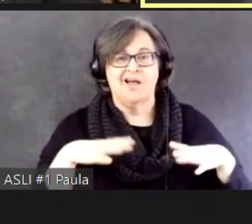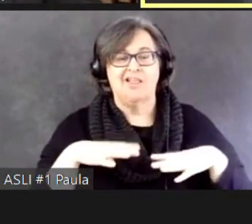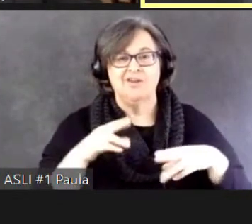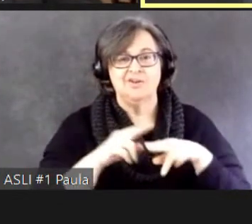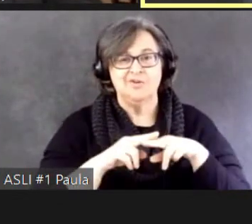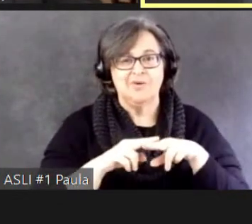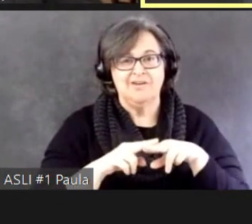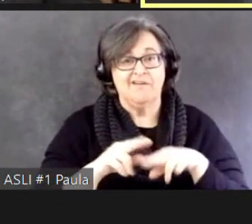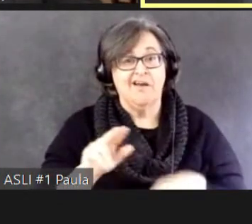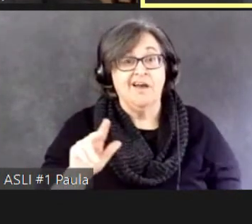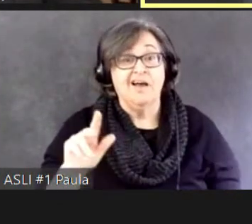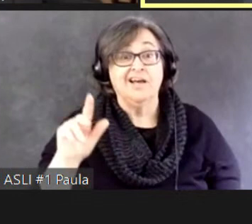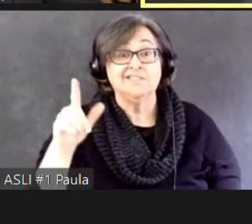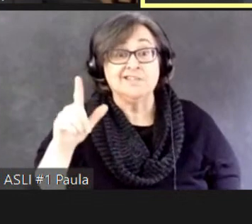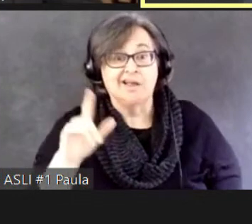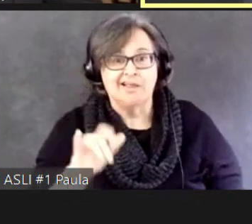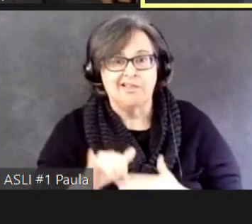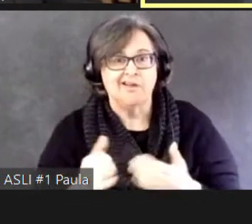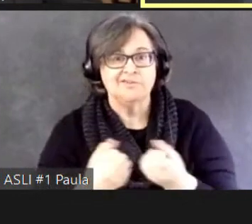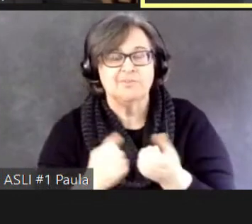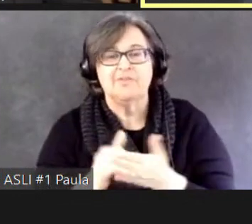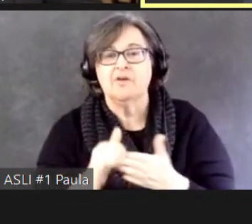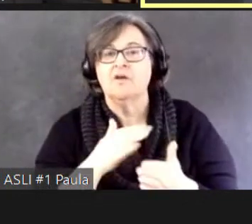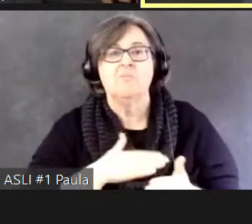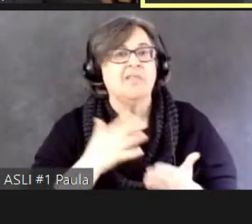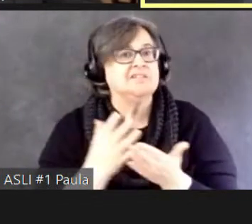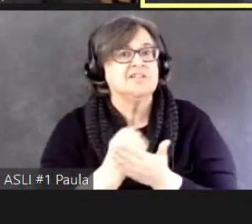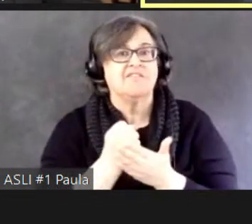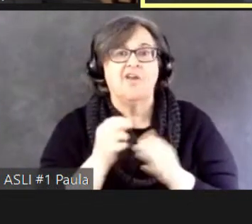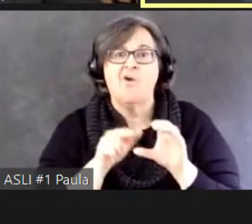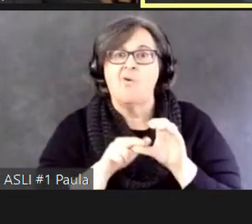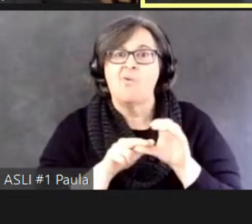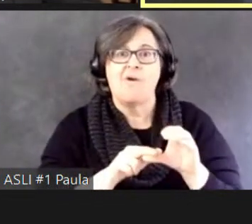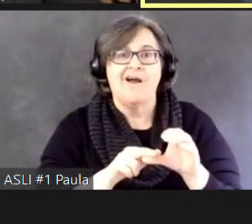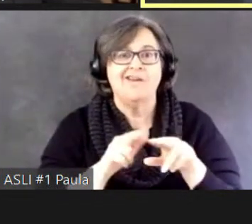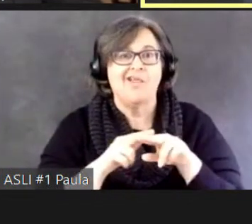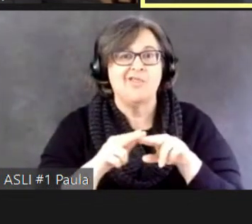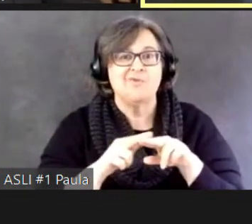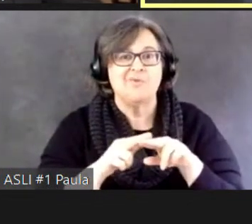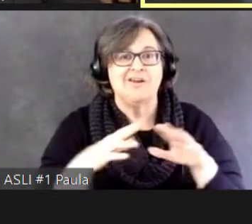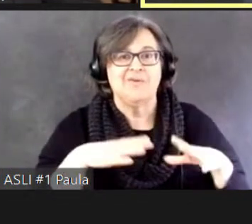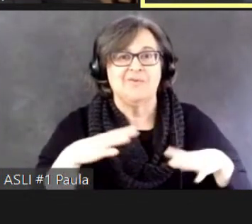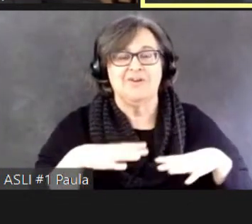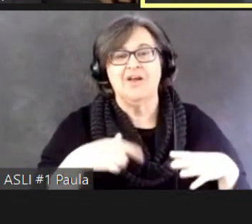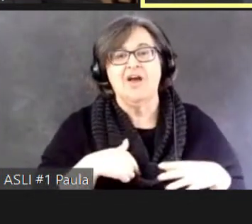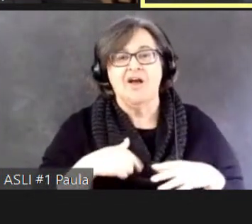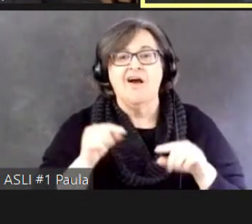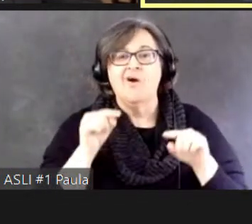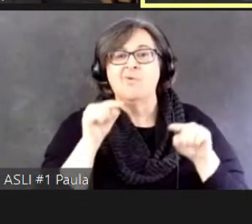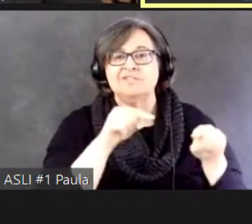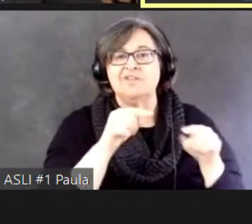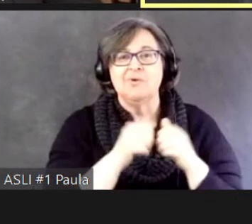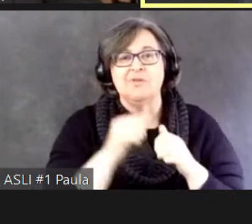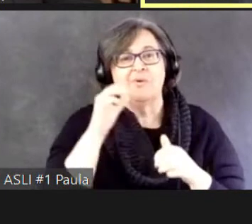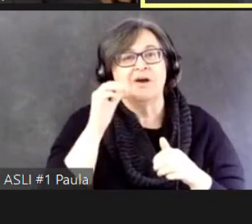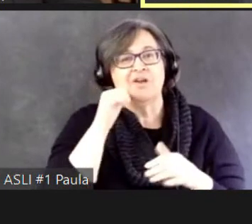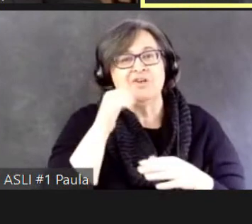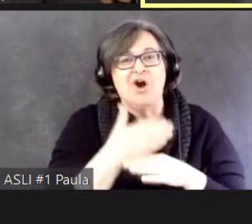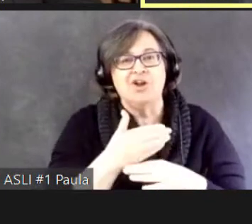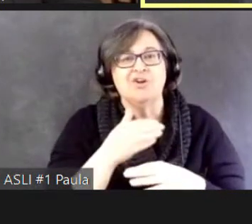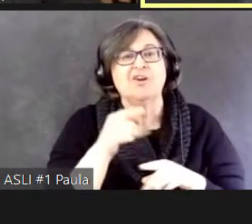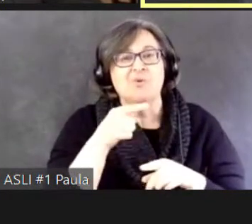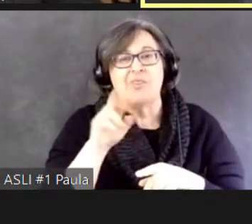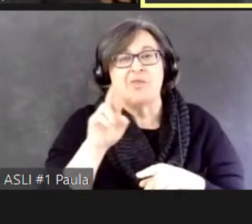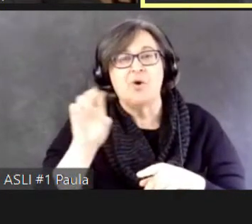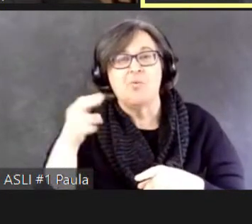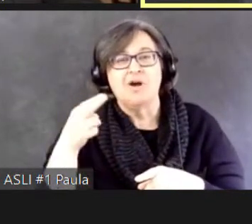everyone takes advantage of the chance to ride the holiday train. It's a lot of fun. I was at Rush with my daughter yesterday, and we were checking the schedule, hoping that we could